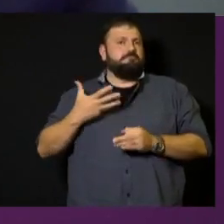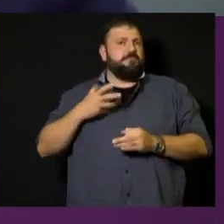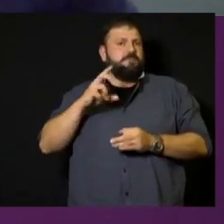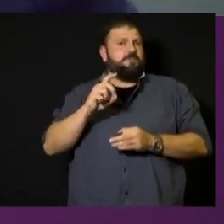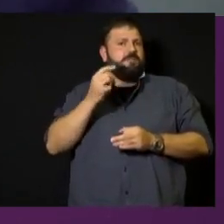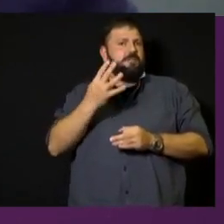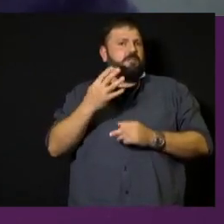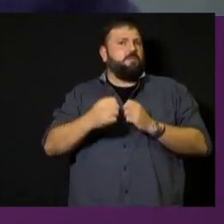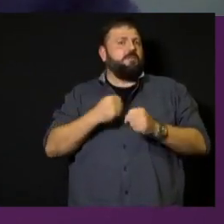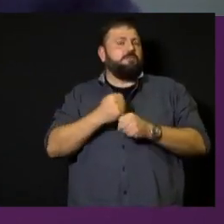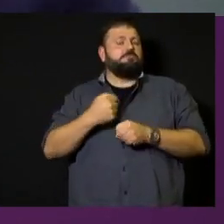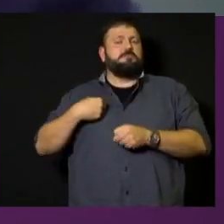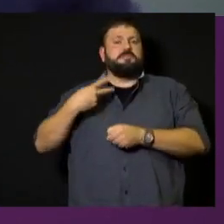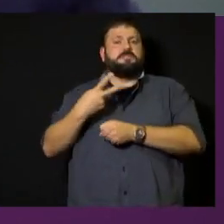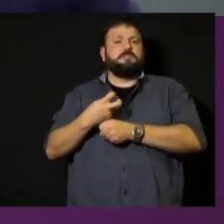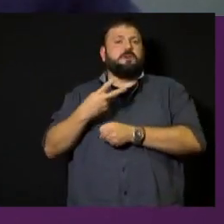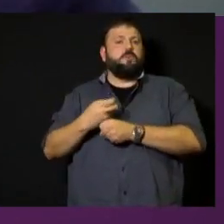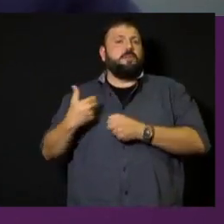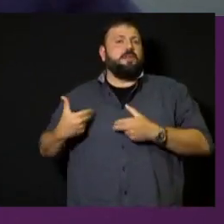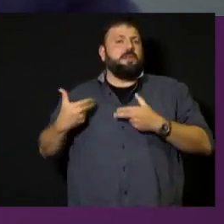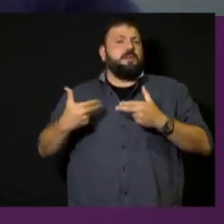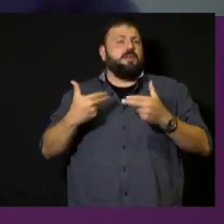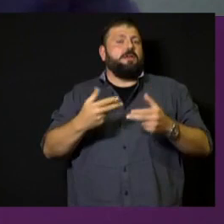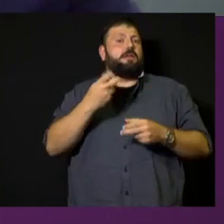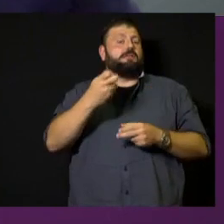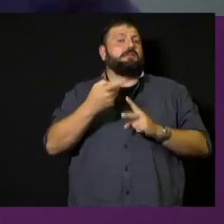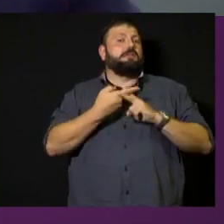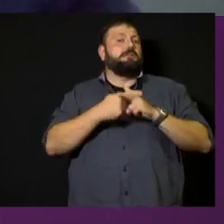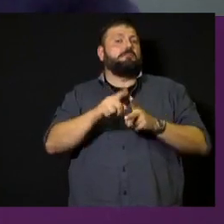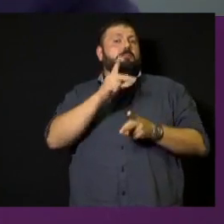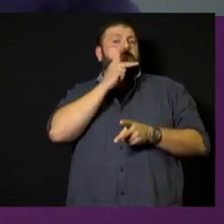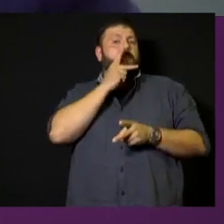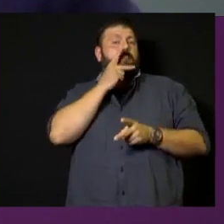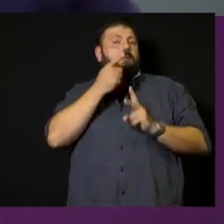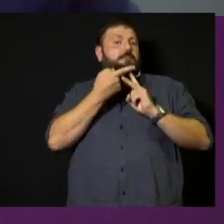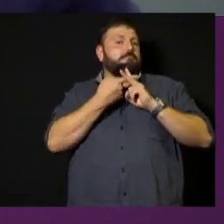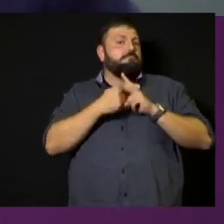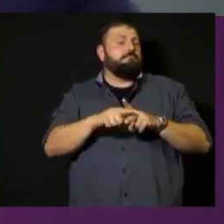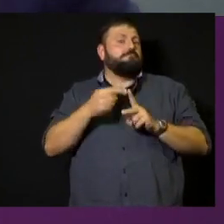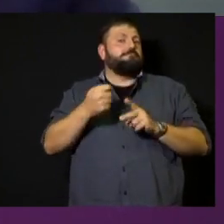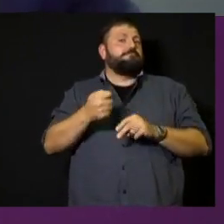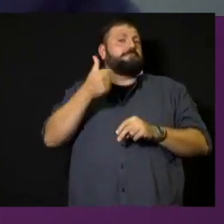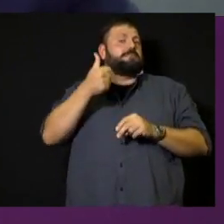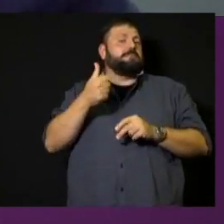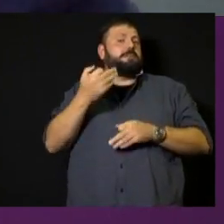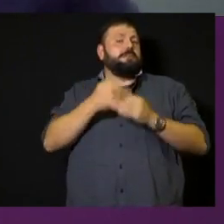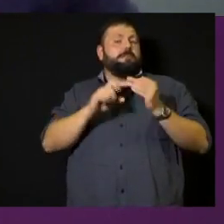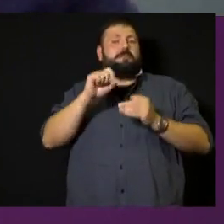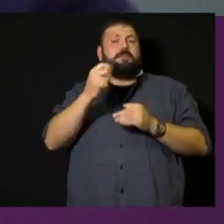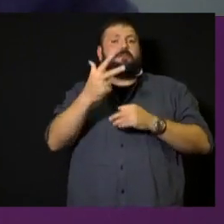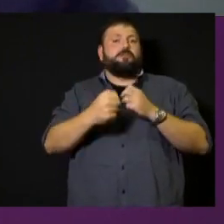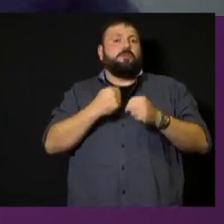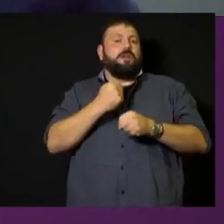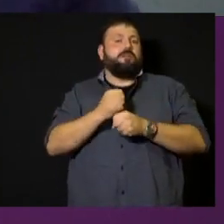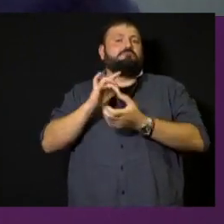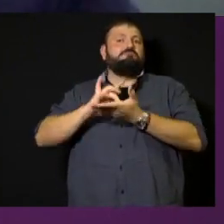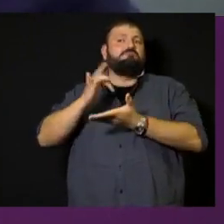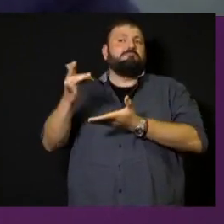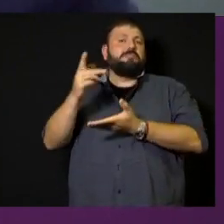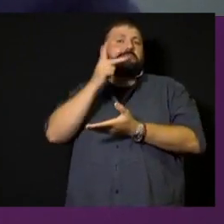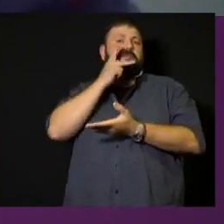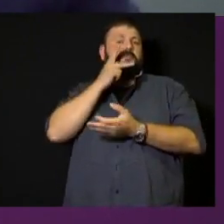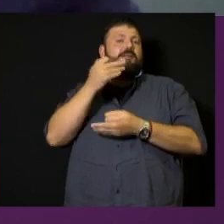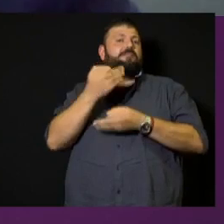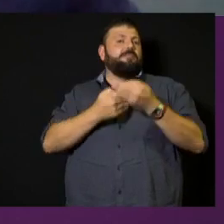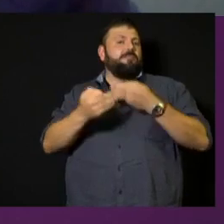I I'm the second generation of OmniLife. My father started this business 28 years ago, and thank you to